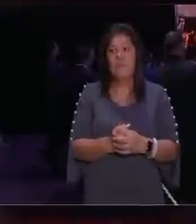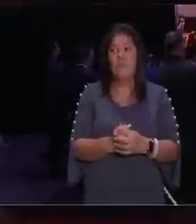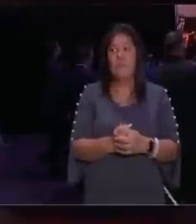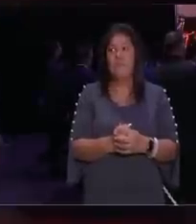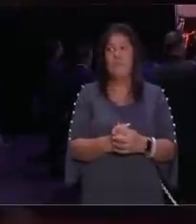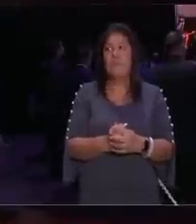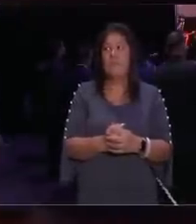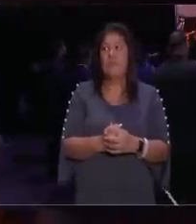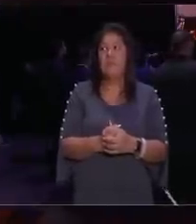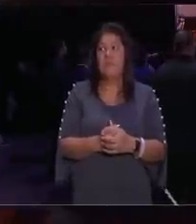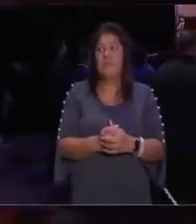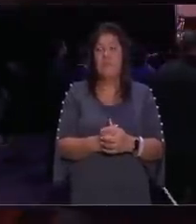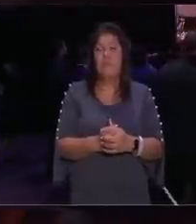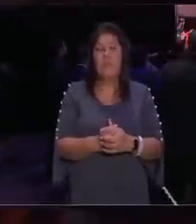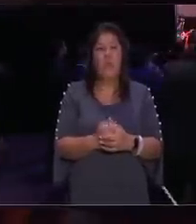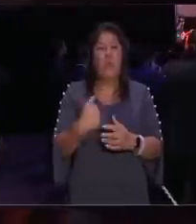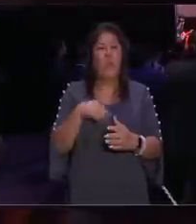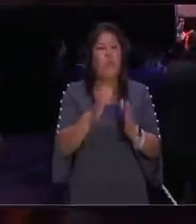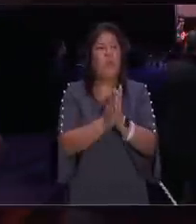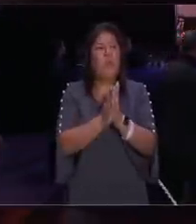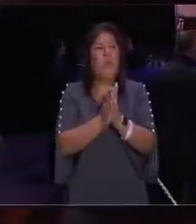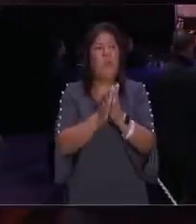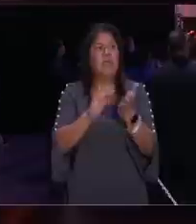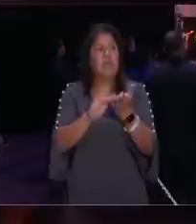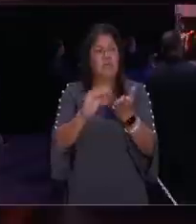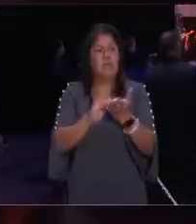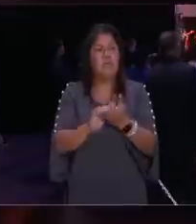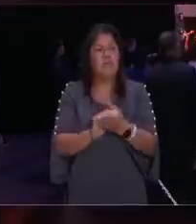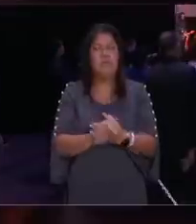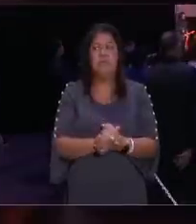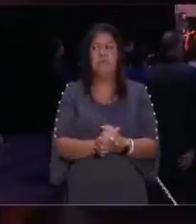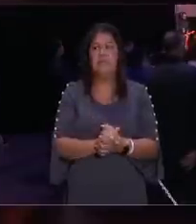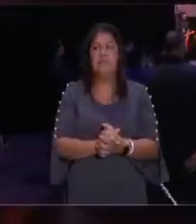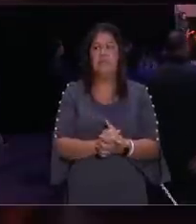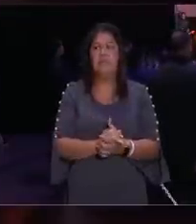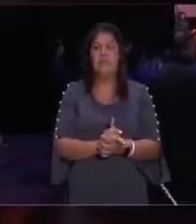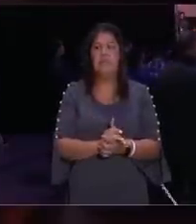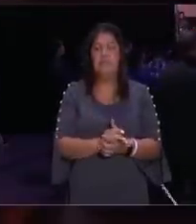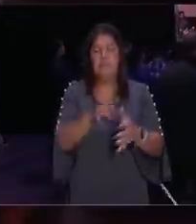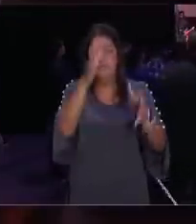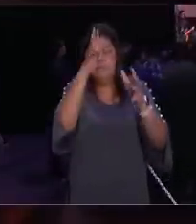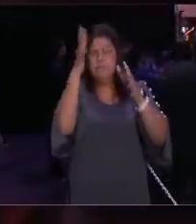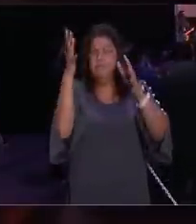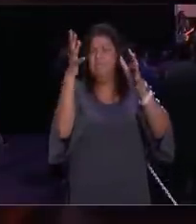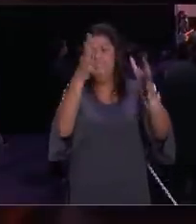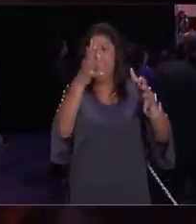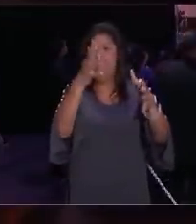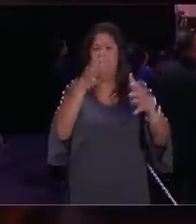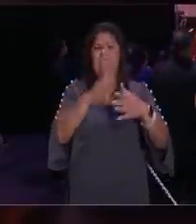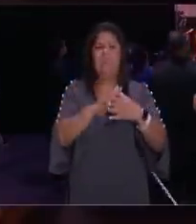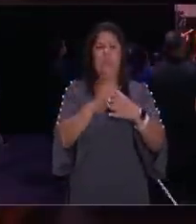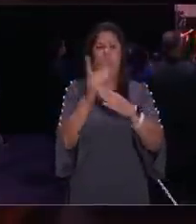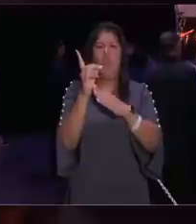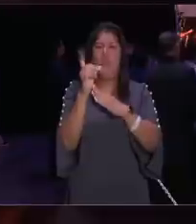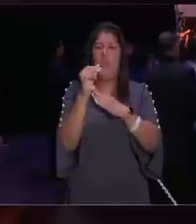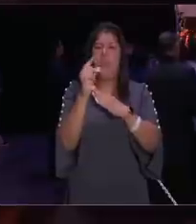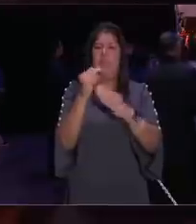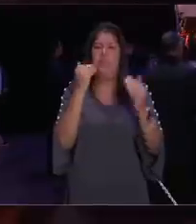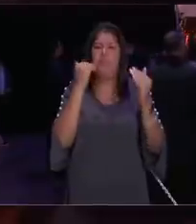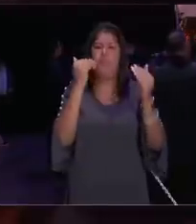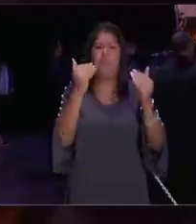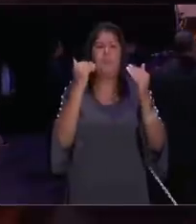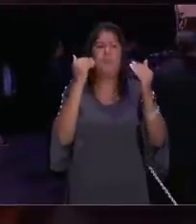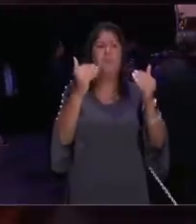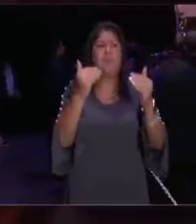we are. We're going to pray a prayer dismissal. Father, we come before you one more time. We thank